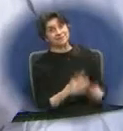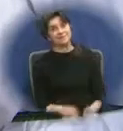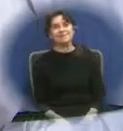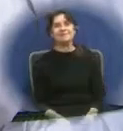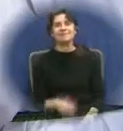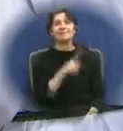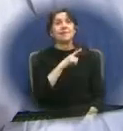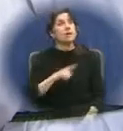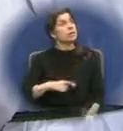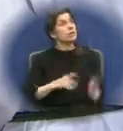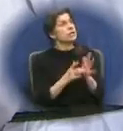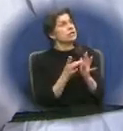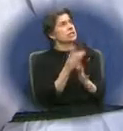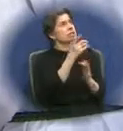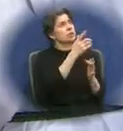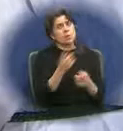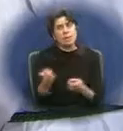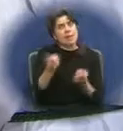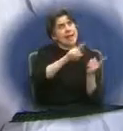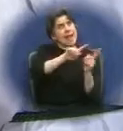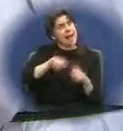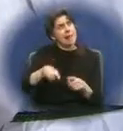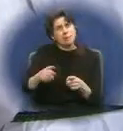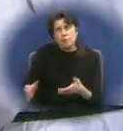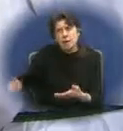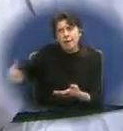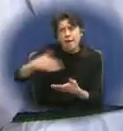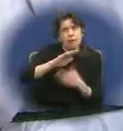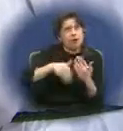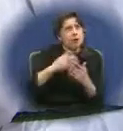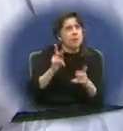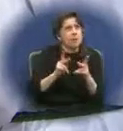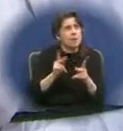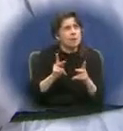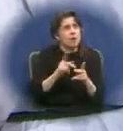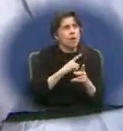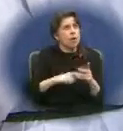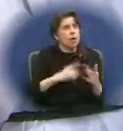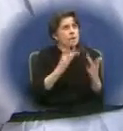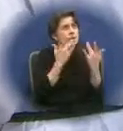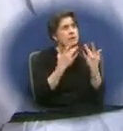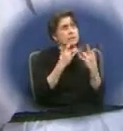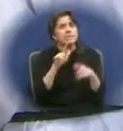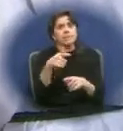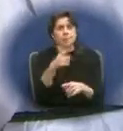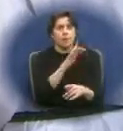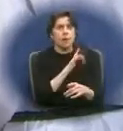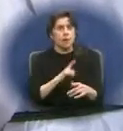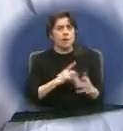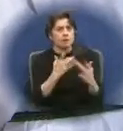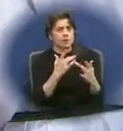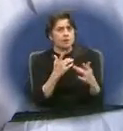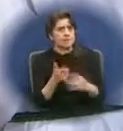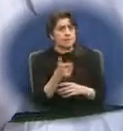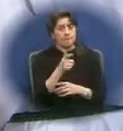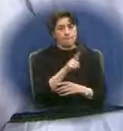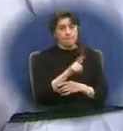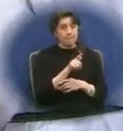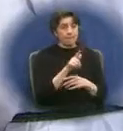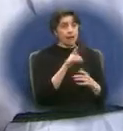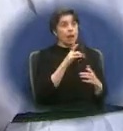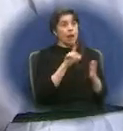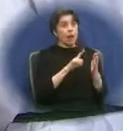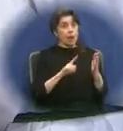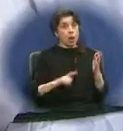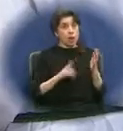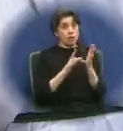Lord Jesus, you came to gather all people into the peace of God's kingdom. Lord, have mercy. Lord, have mercy. Lord Jesus,